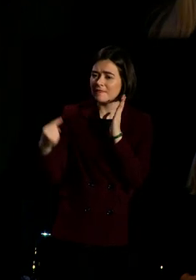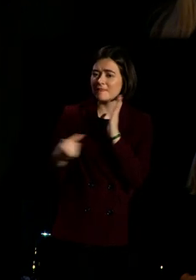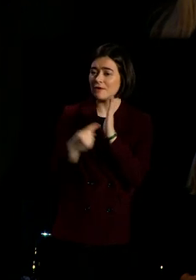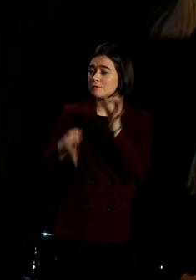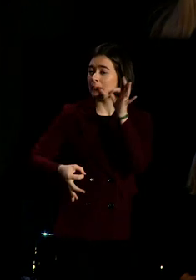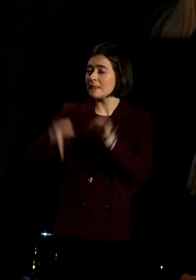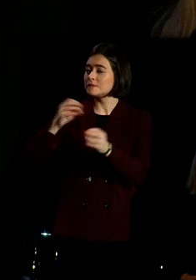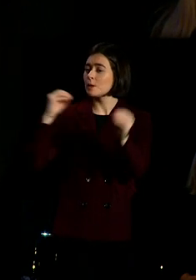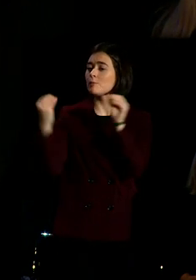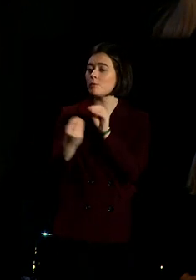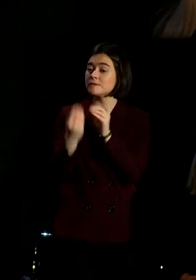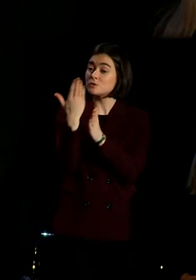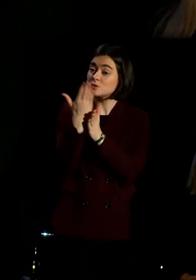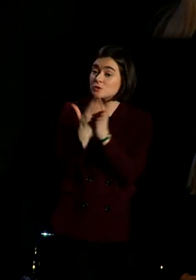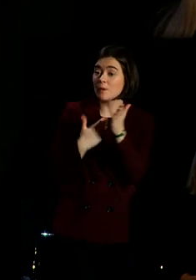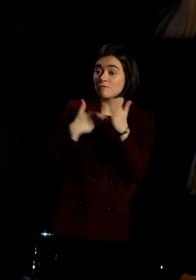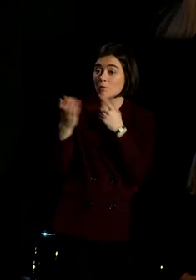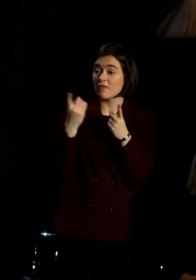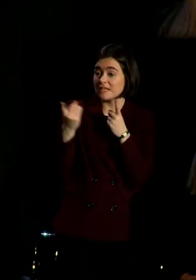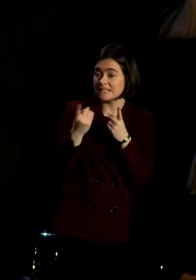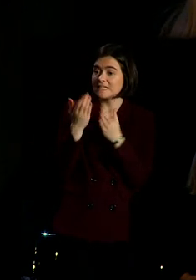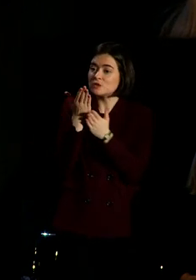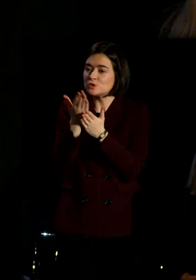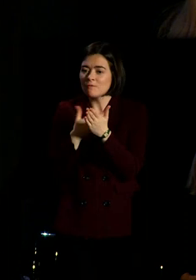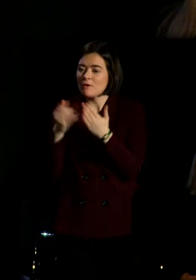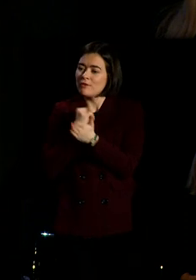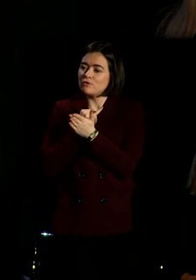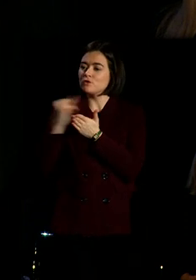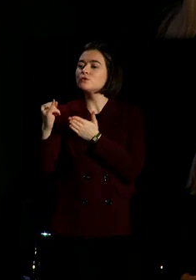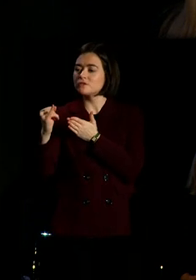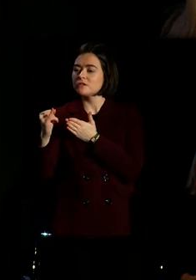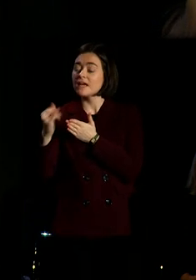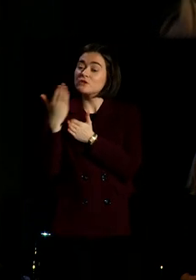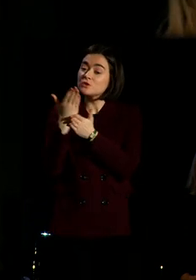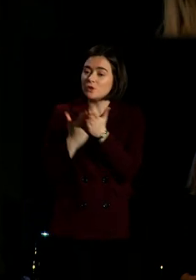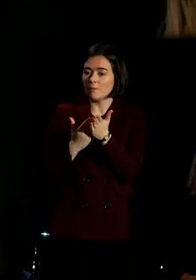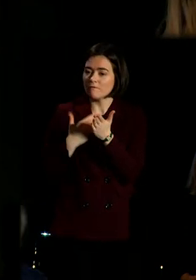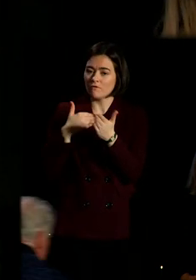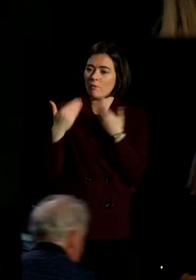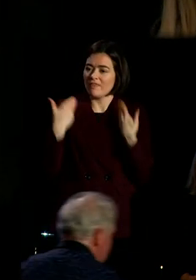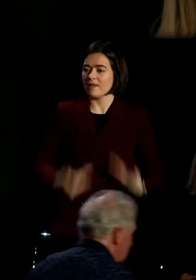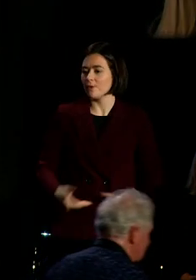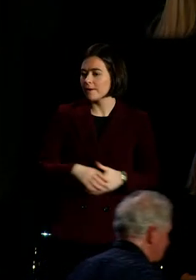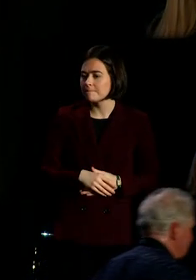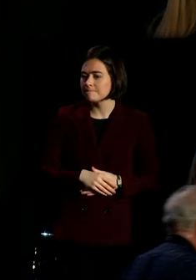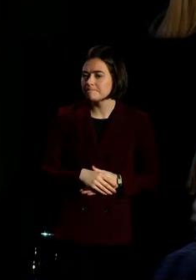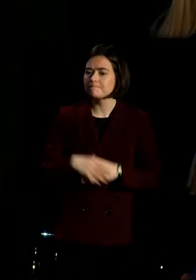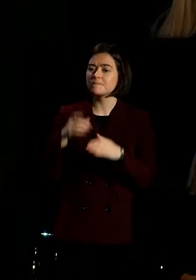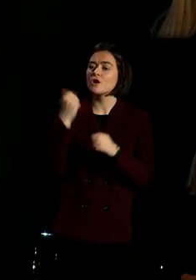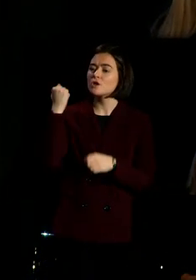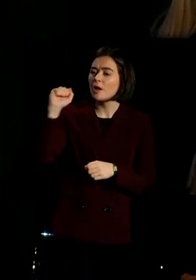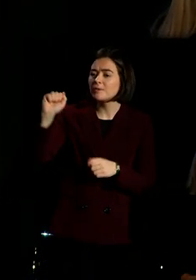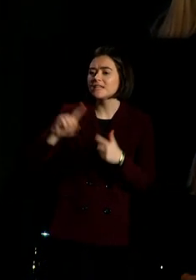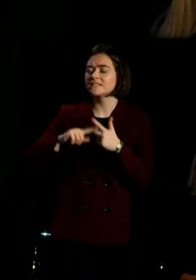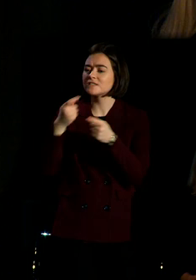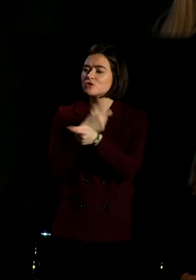political opponents, some for what they did, some for what they refused to do, and some for what they were.